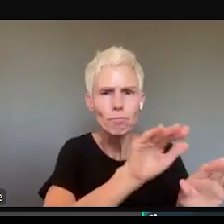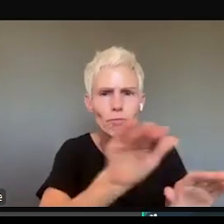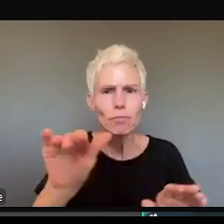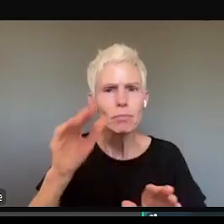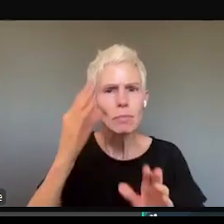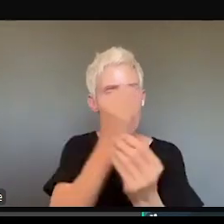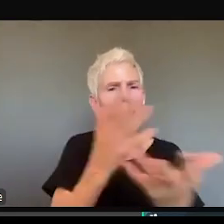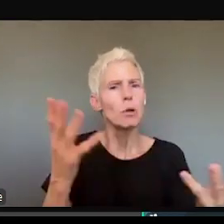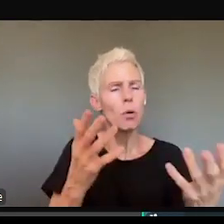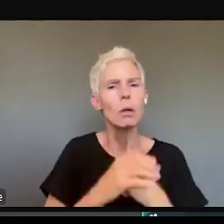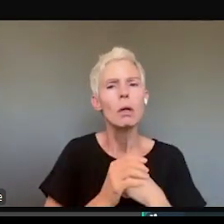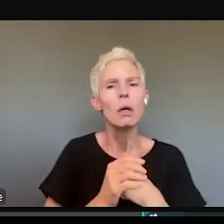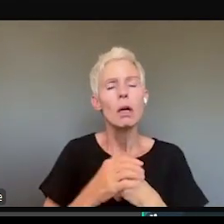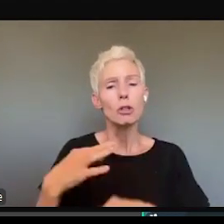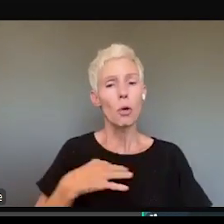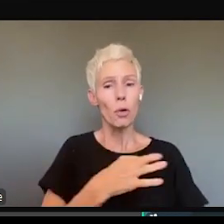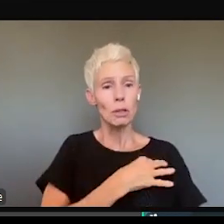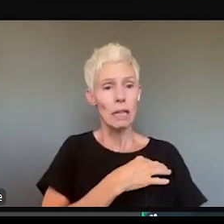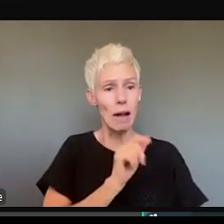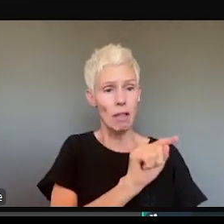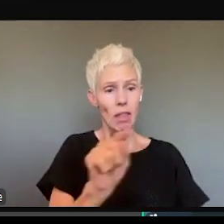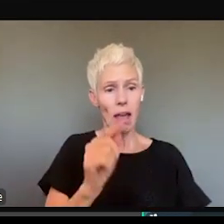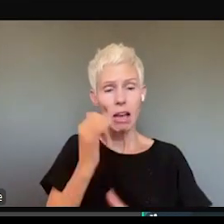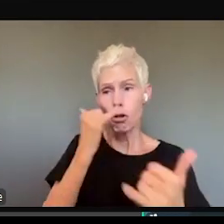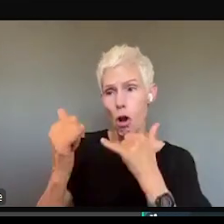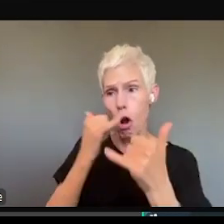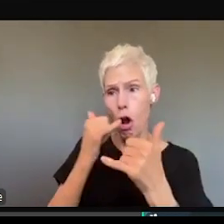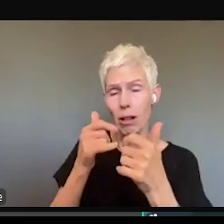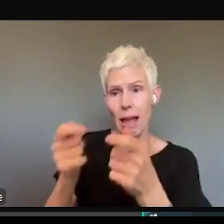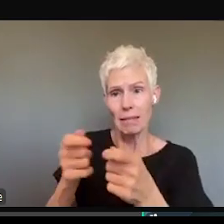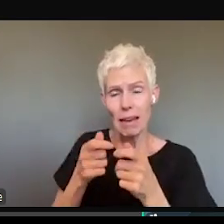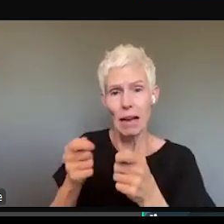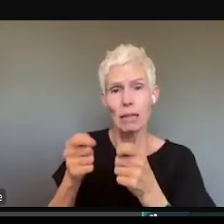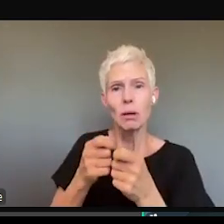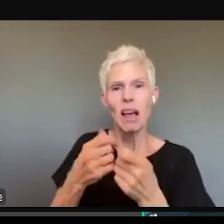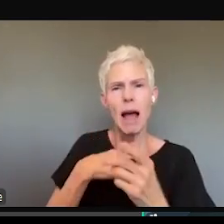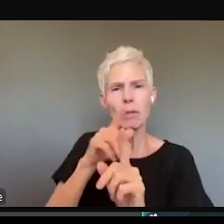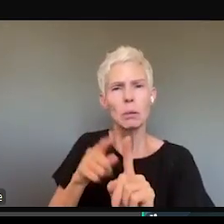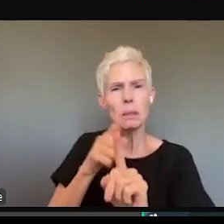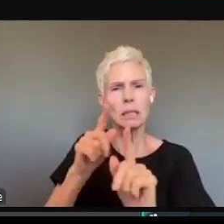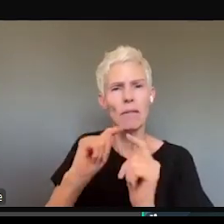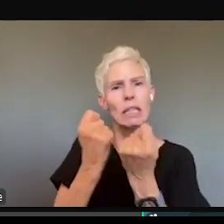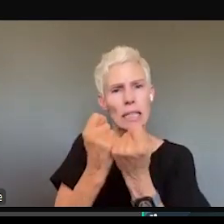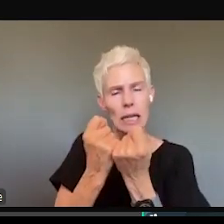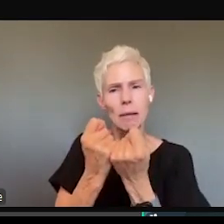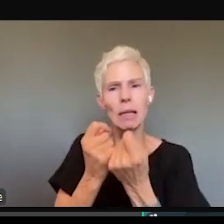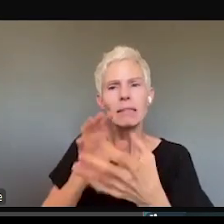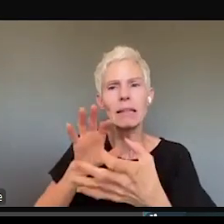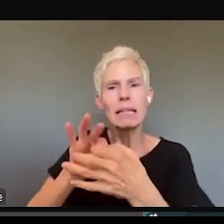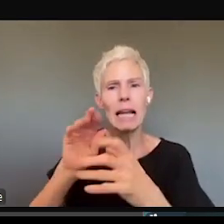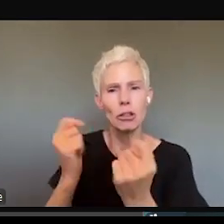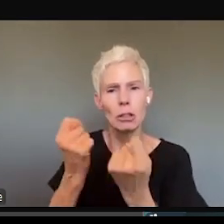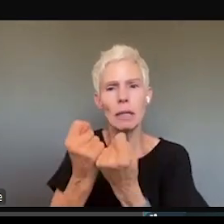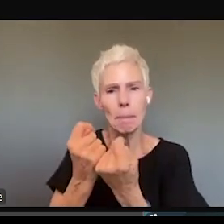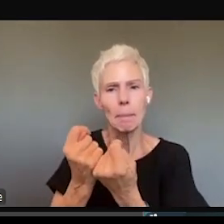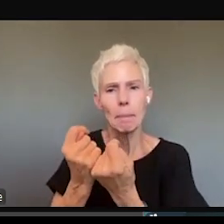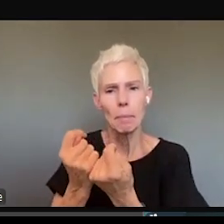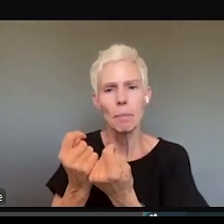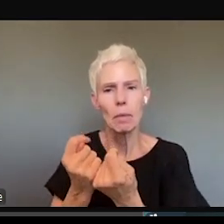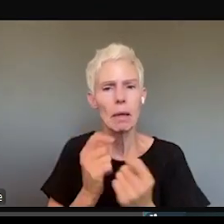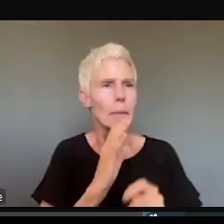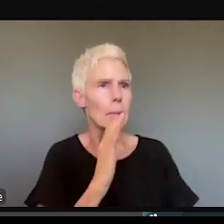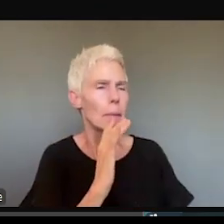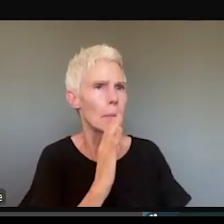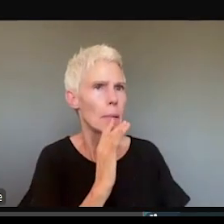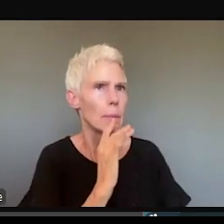our staff that make those calls and texts, we actually have a specific team. It's our connections I do need team. to know who she is, though.